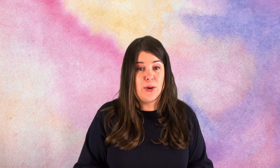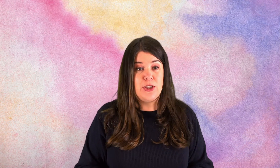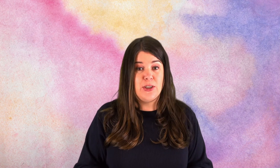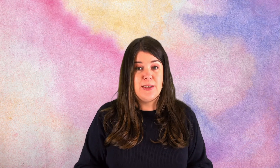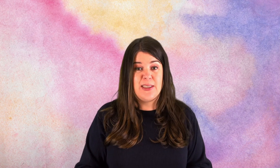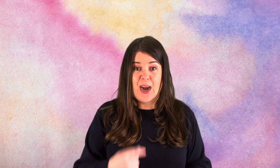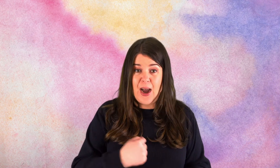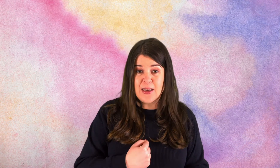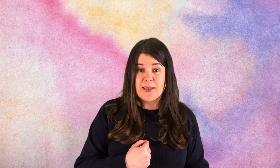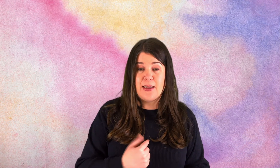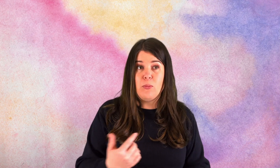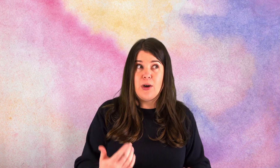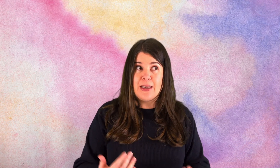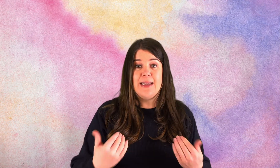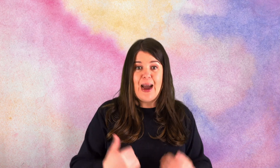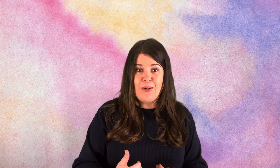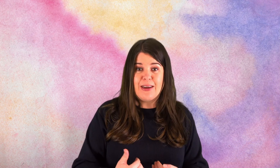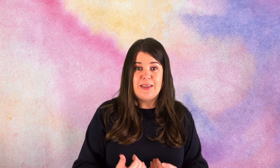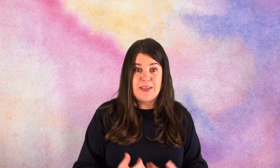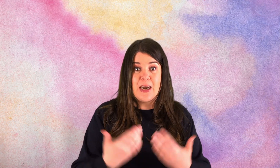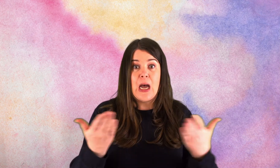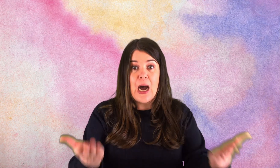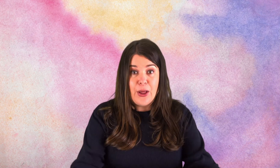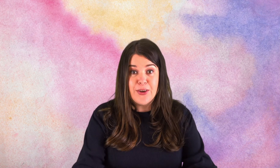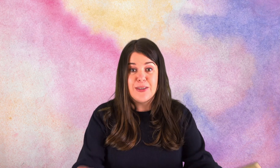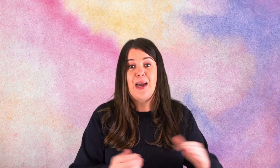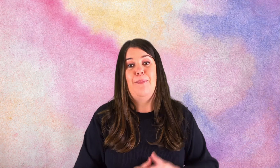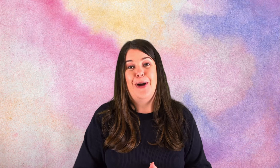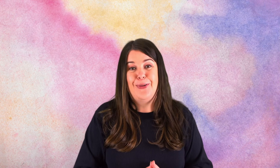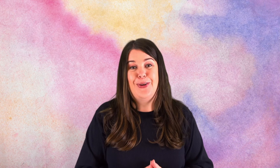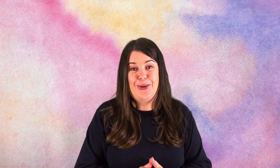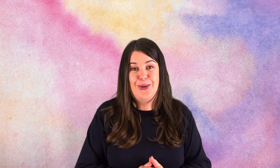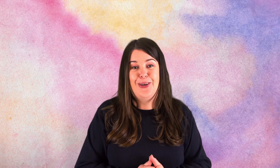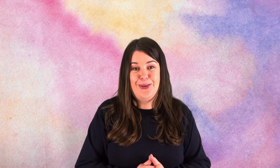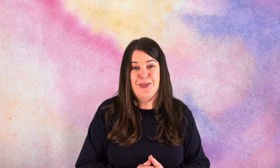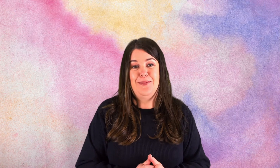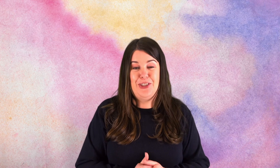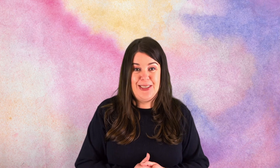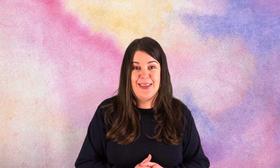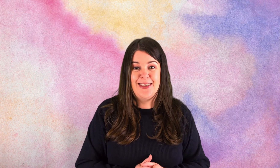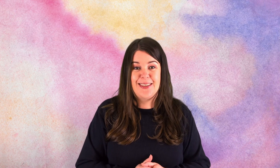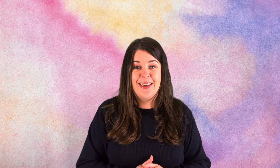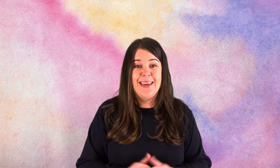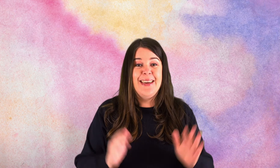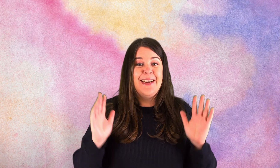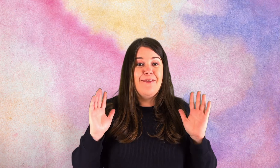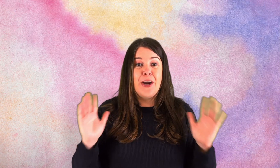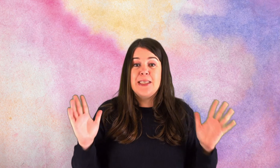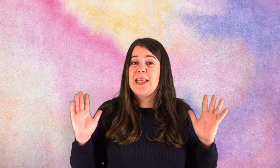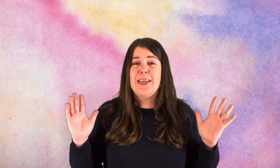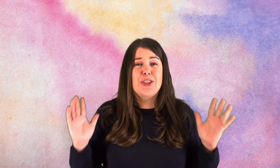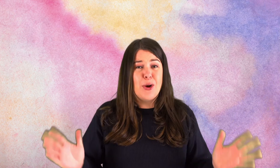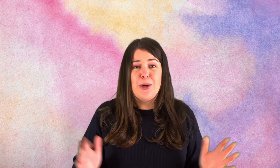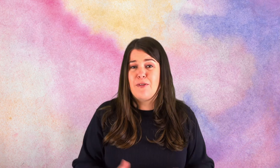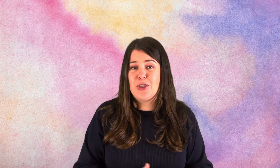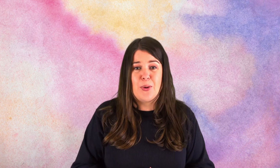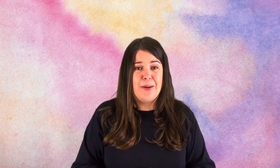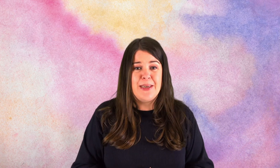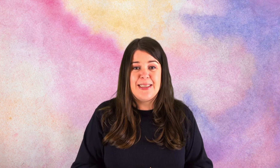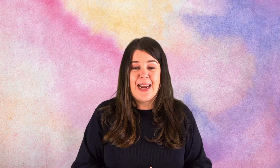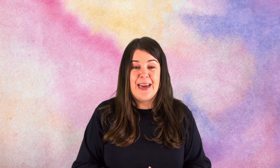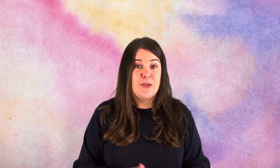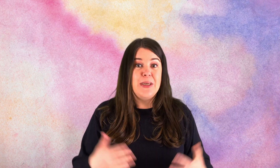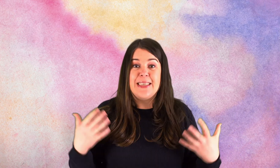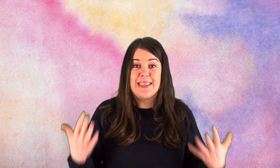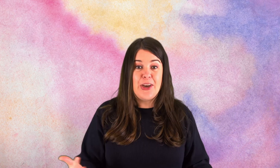ask questions to us that will allow us to tell others about the good news of Jesus. Friends, thanks so much for joining